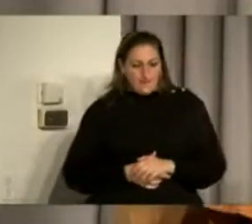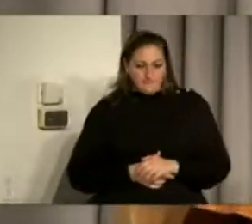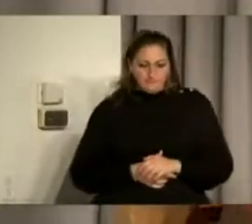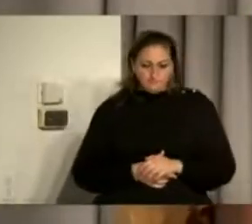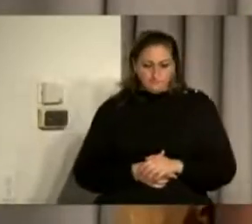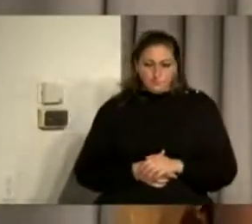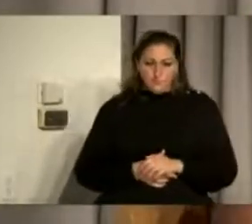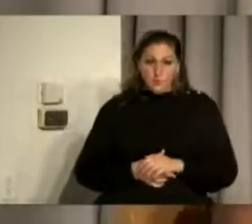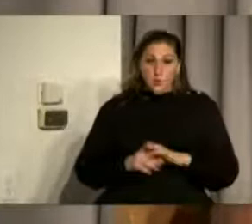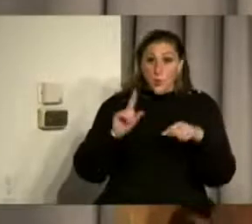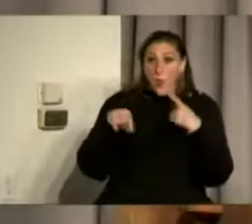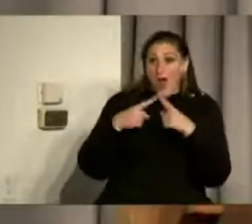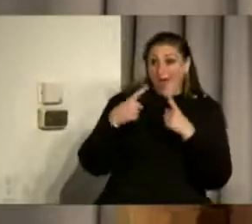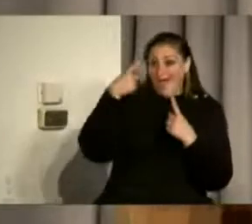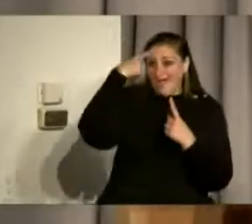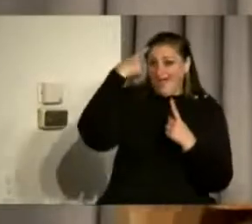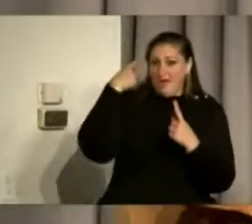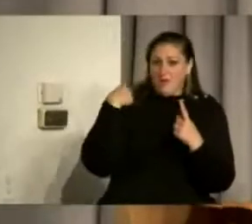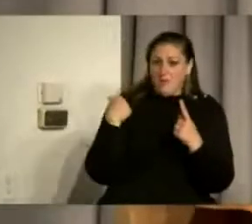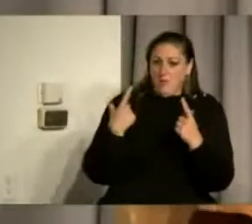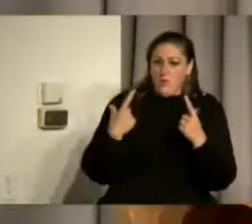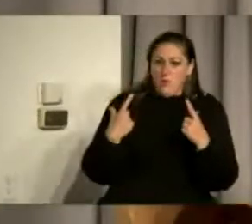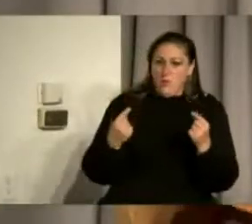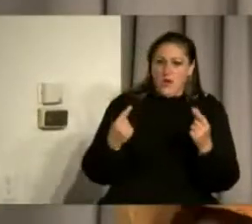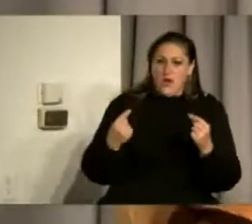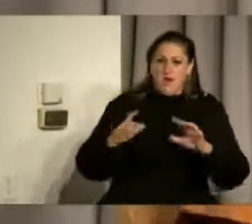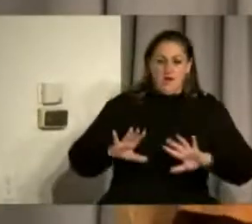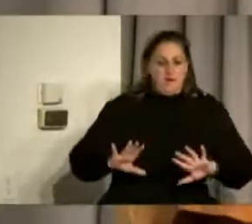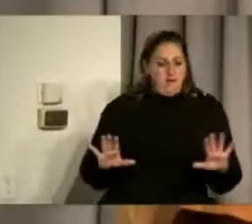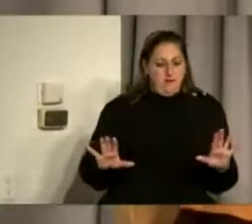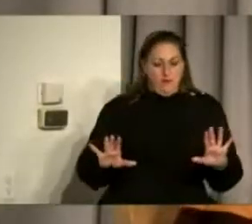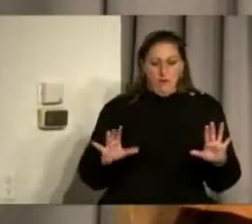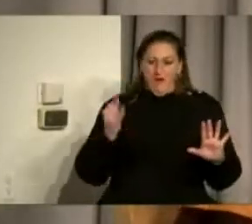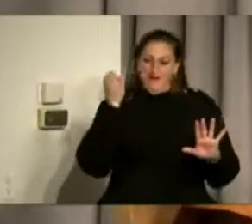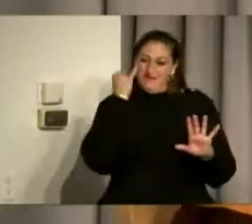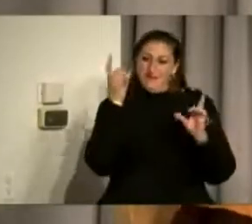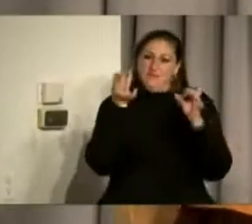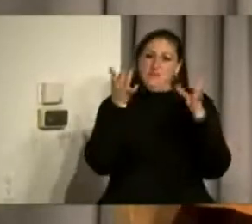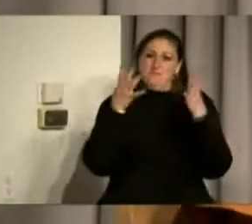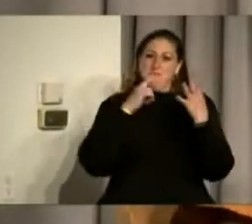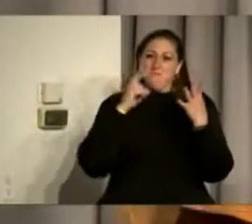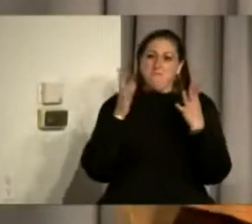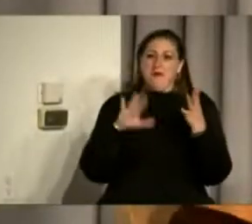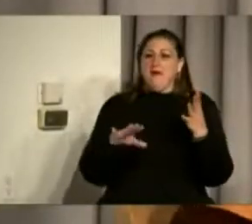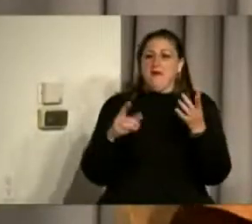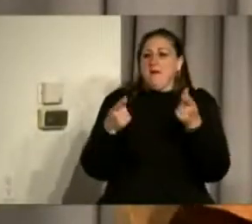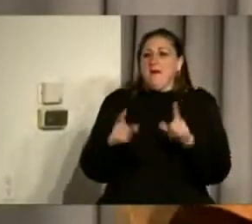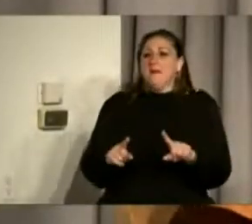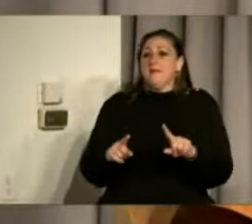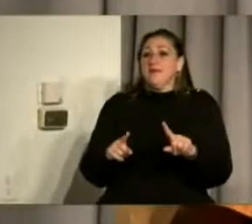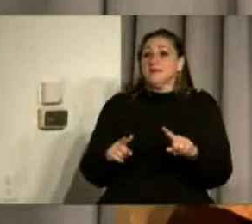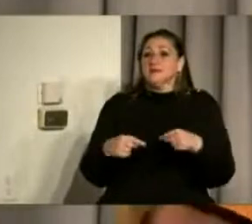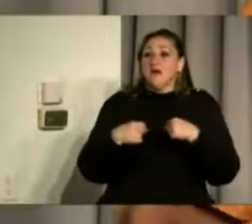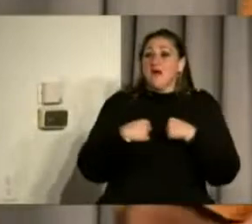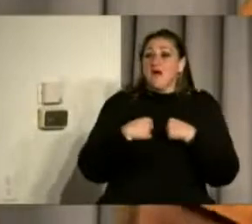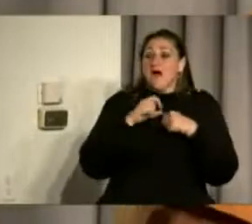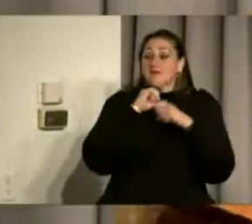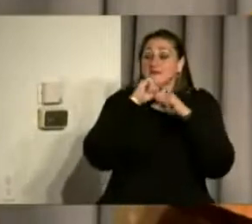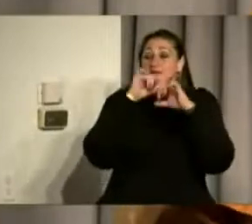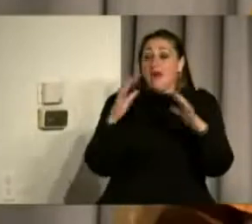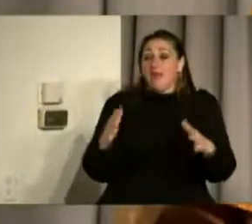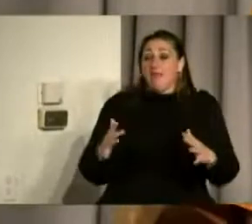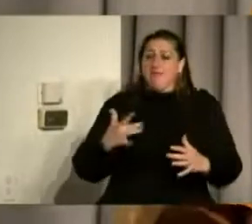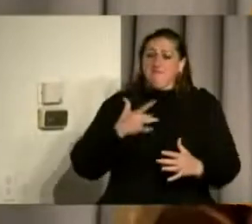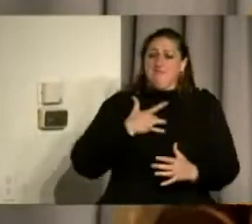So when the thought came, what am I going to do if I come in front of God and something bad happened and I didn't do nothing? I would feel